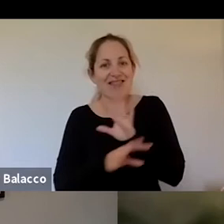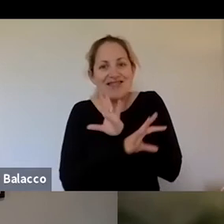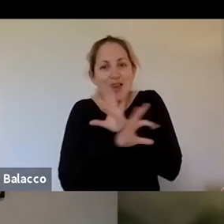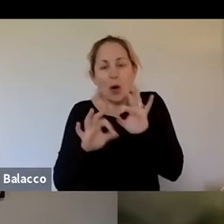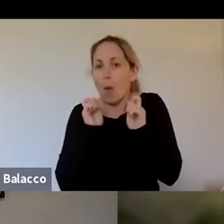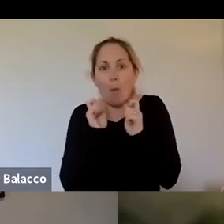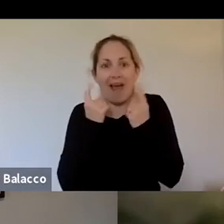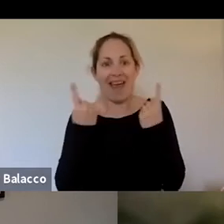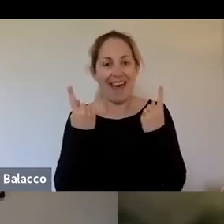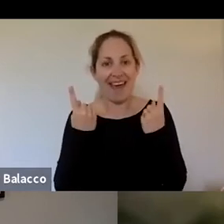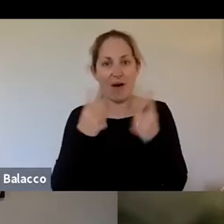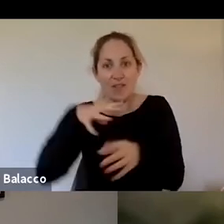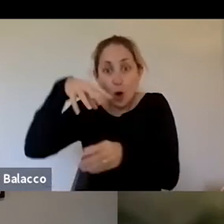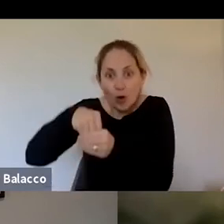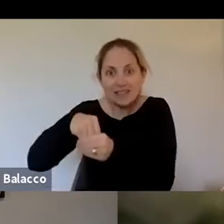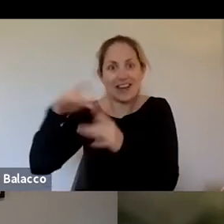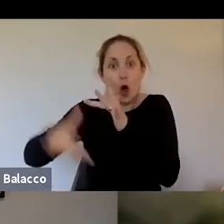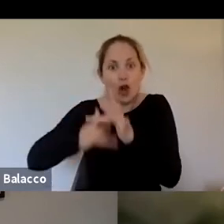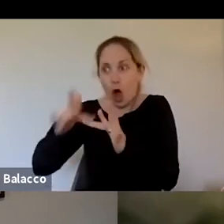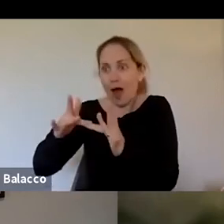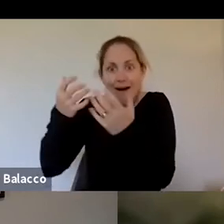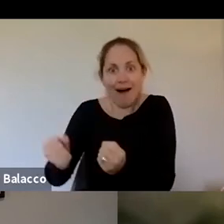of digital content that is available to them.